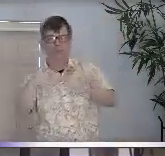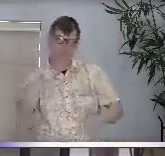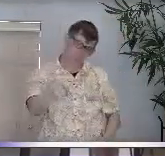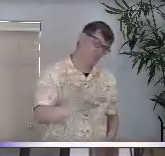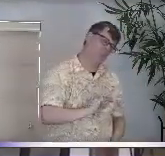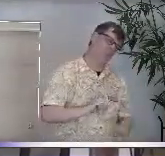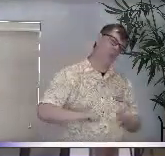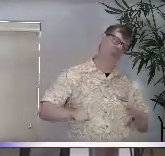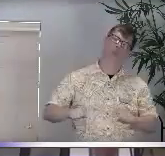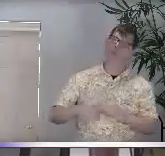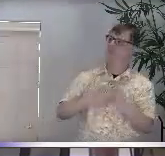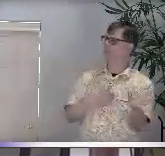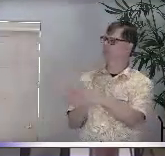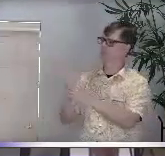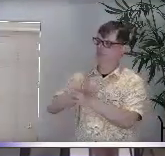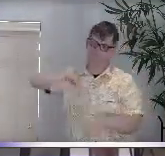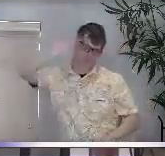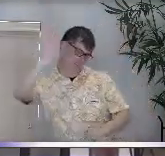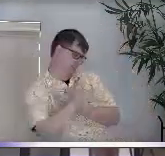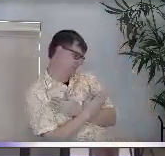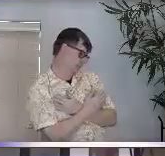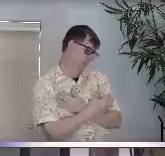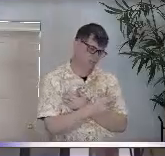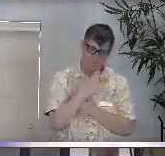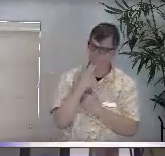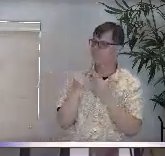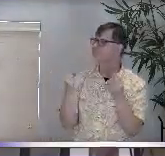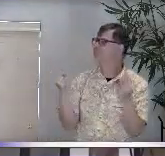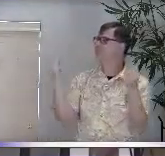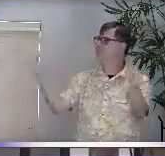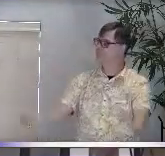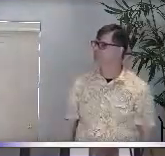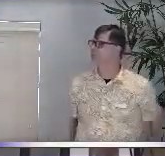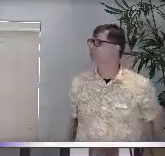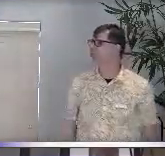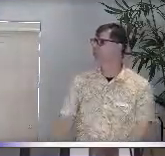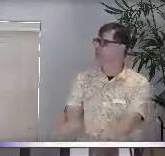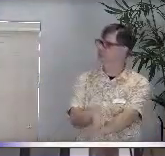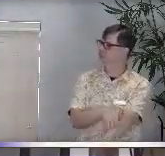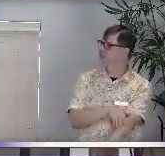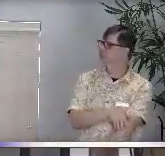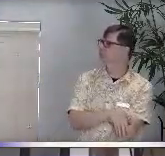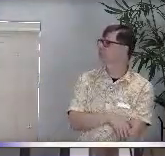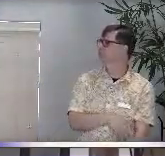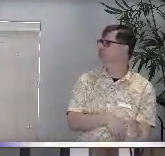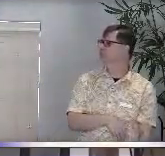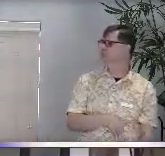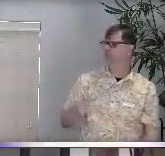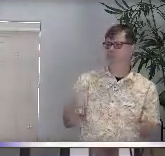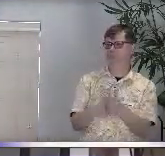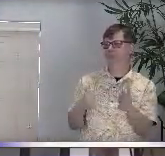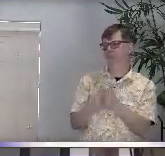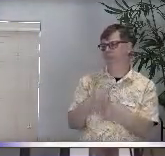I can be the mirror of that love. We did a values exercise yesterday, and it was a long and for some of us very